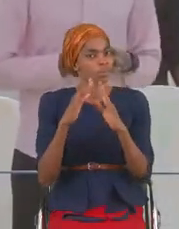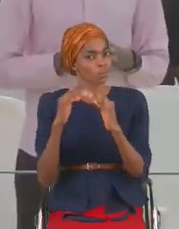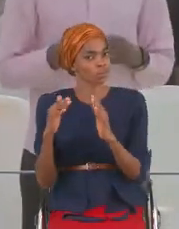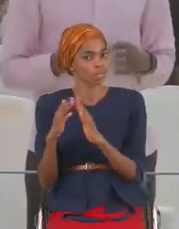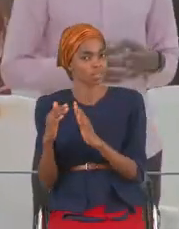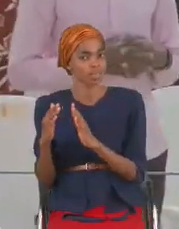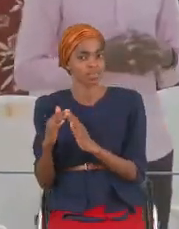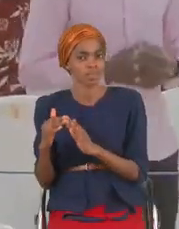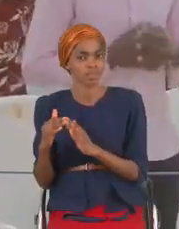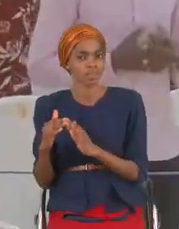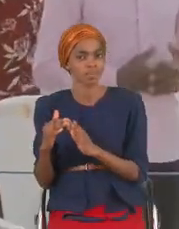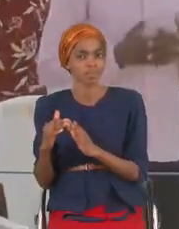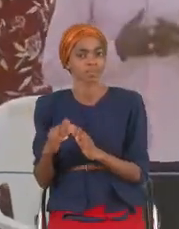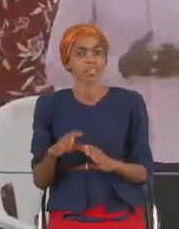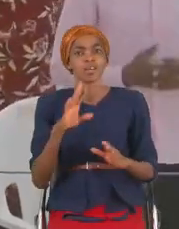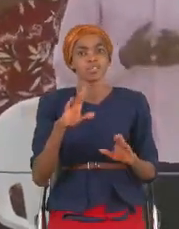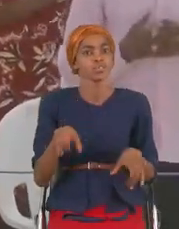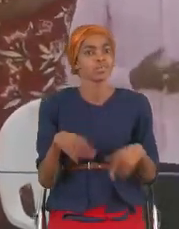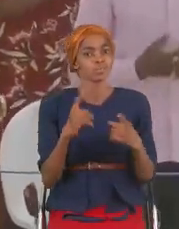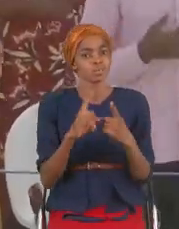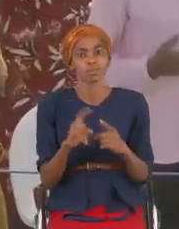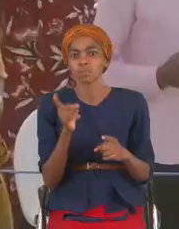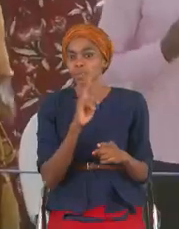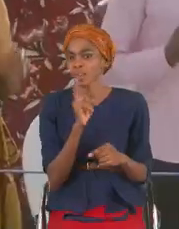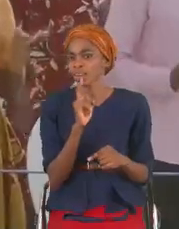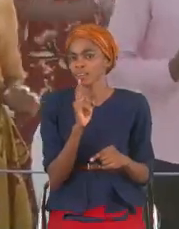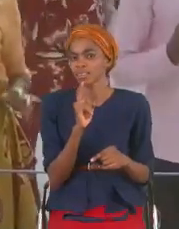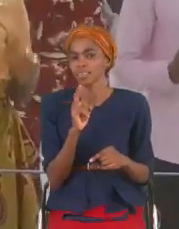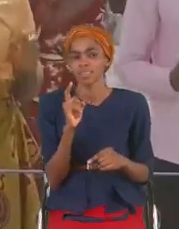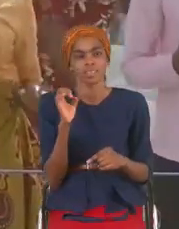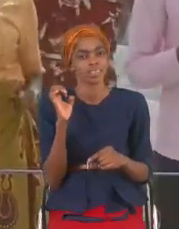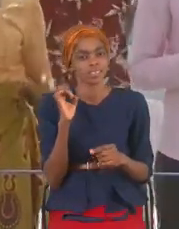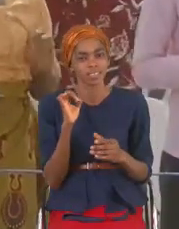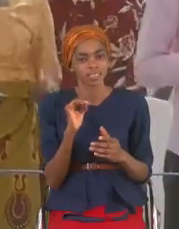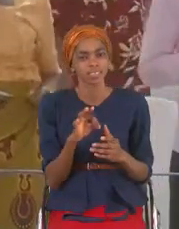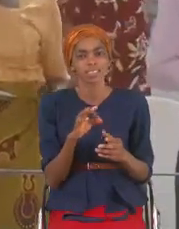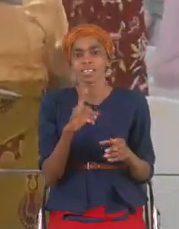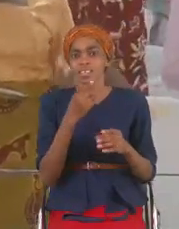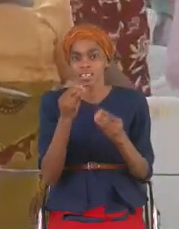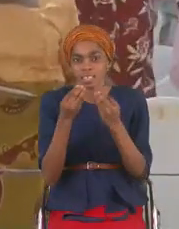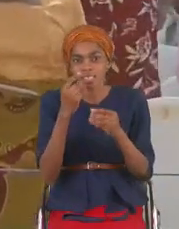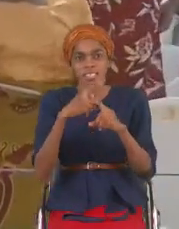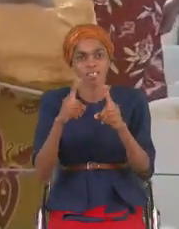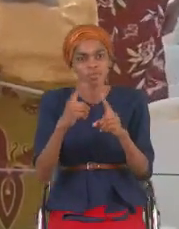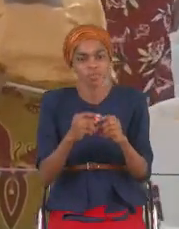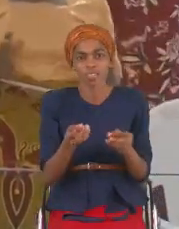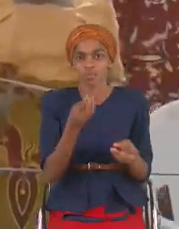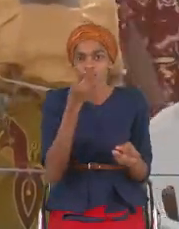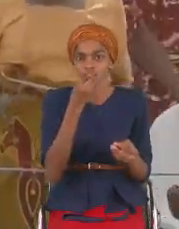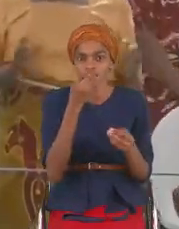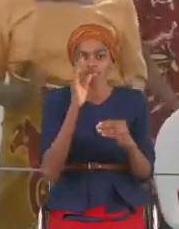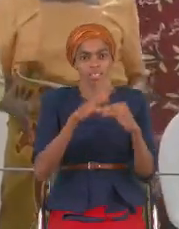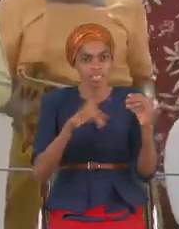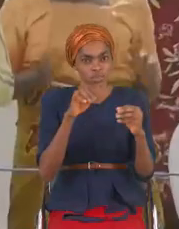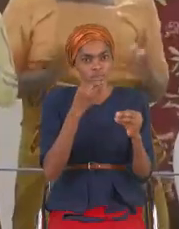communities. You go where they eat different food like than you eat. You will